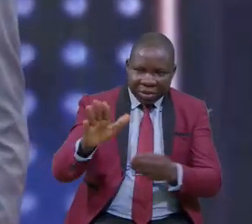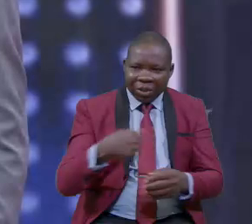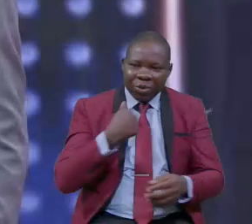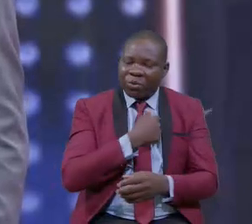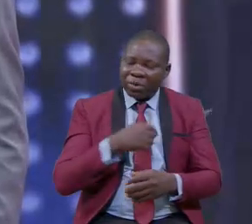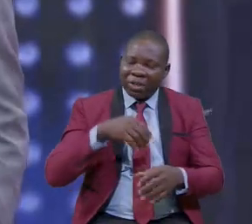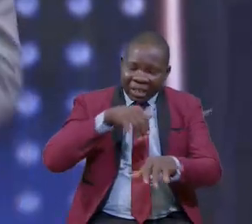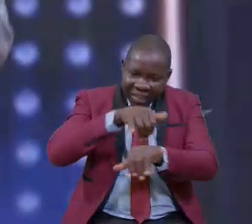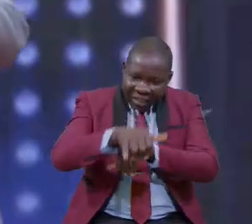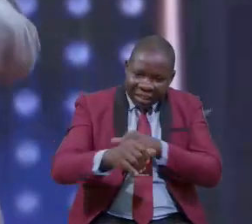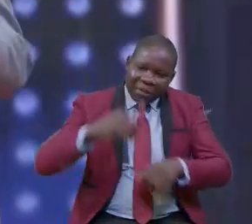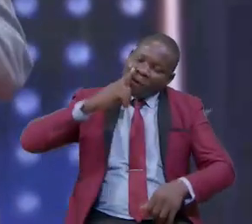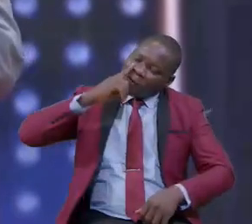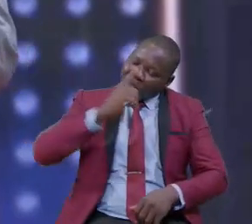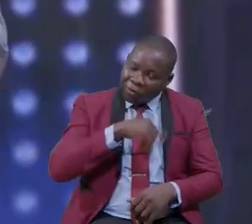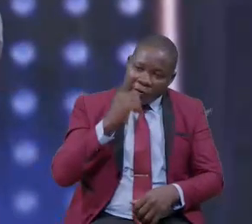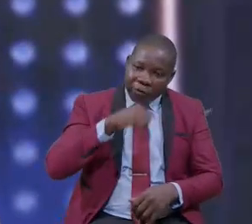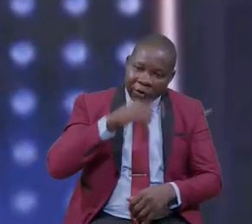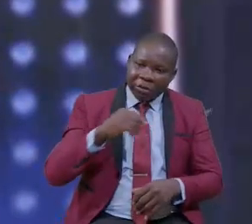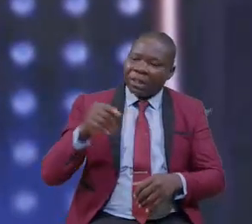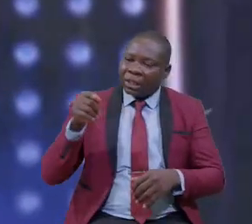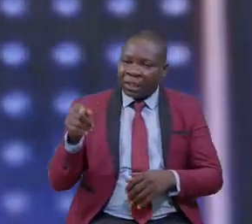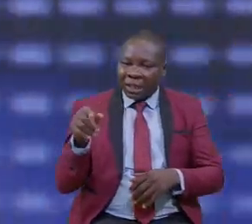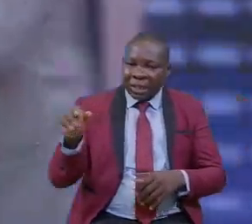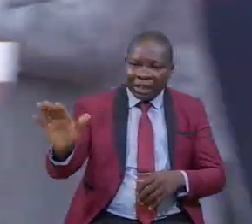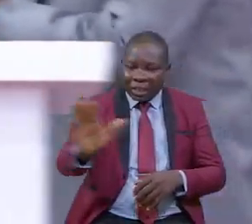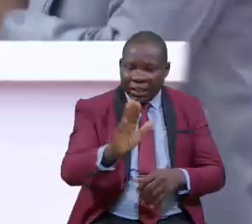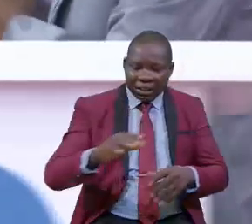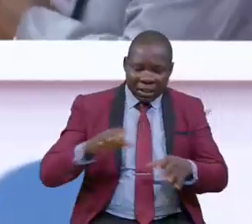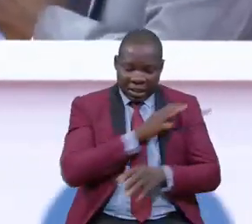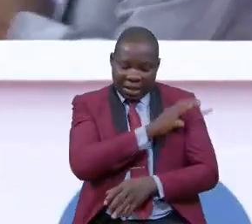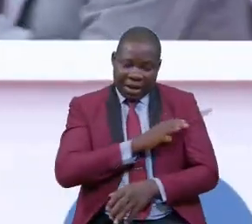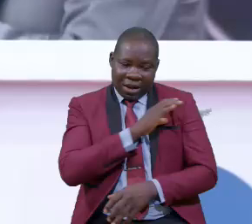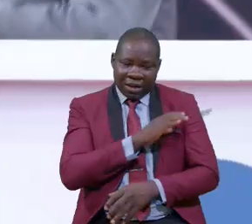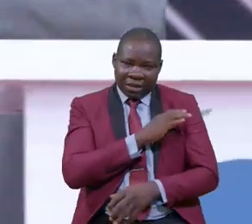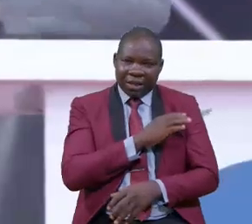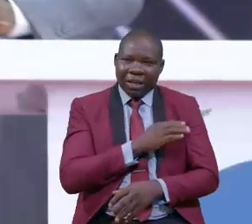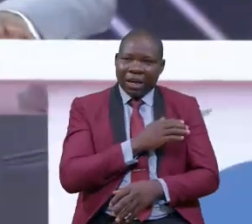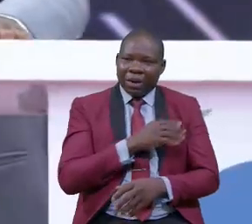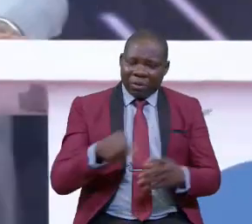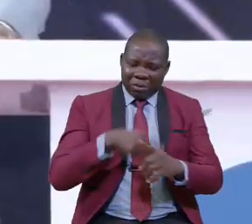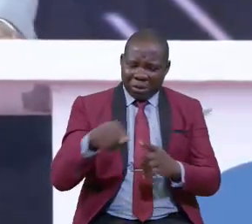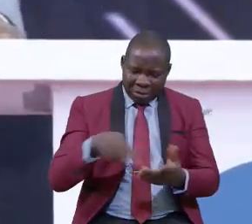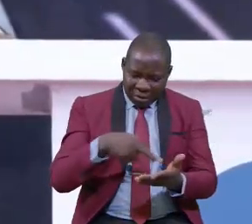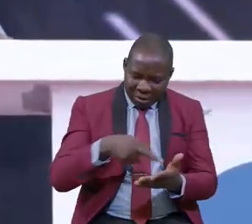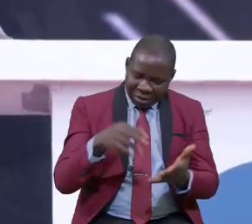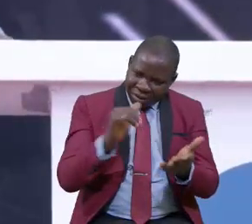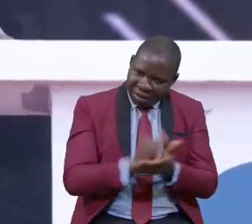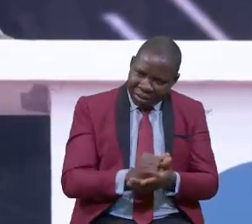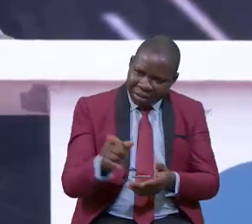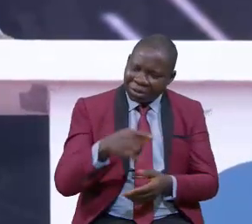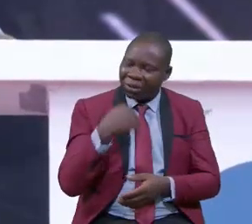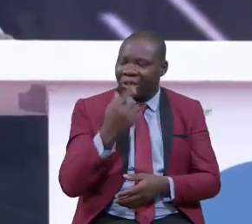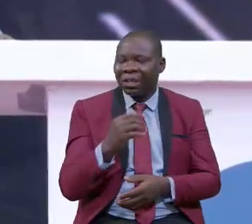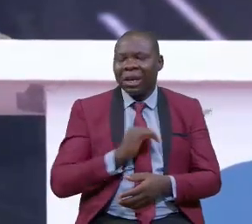How do you know his motive? But they falsify everything. And when you read that, you say, I'm doing my best, and